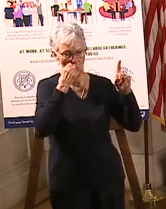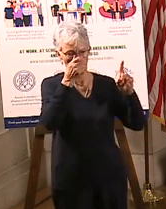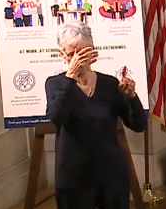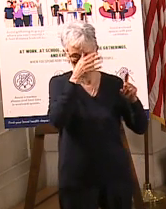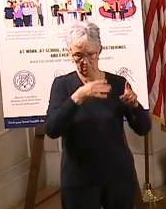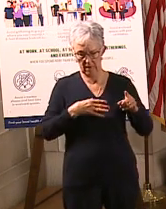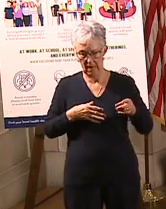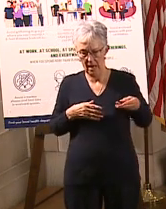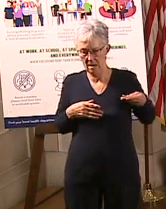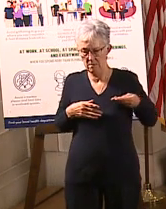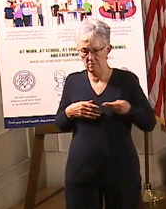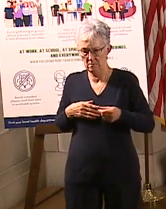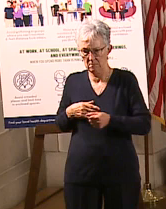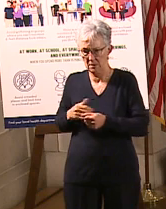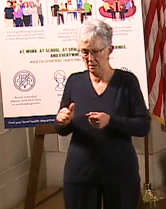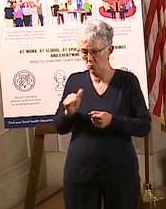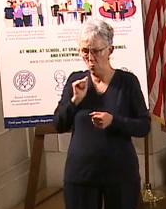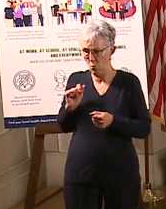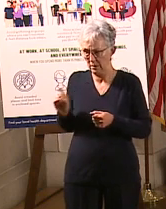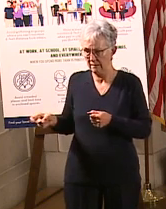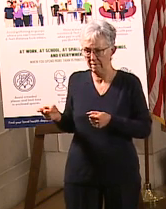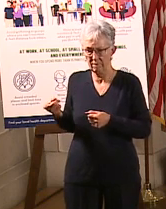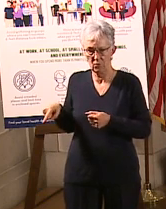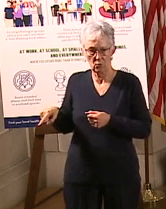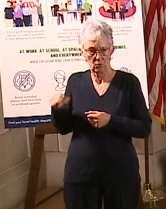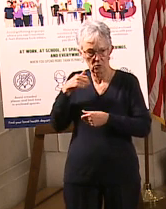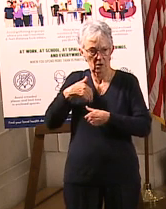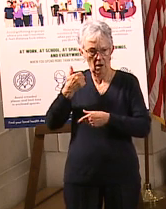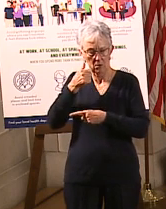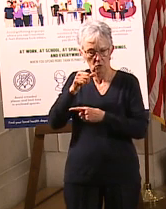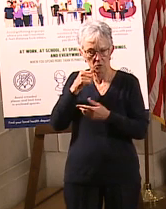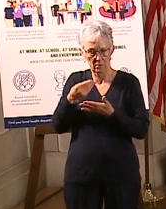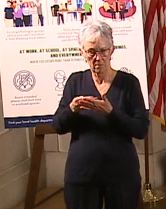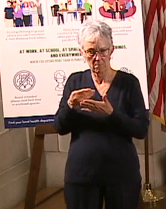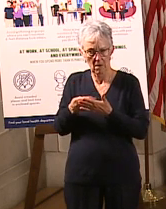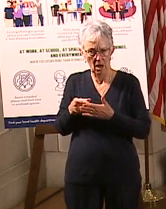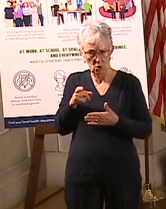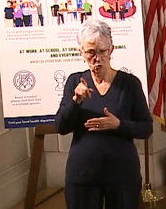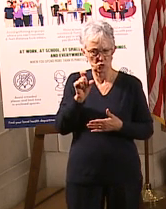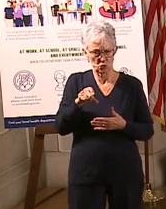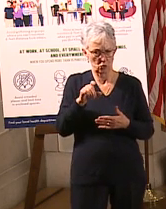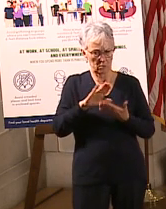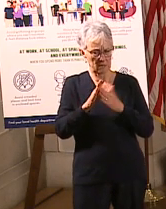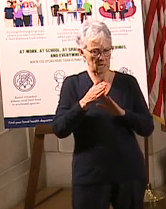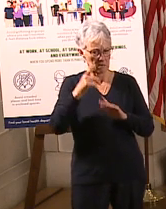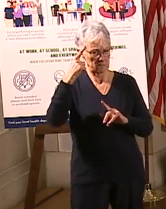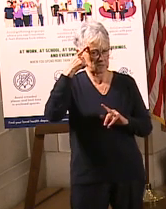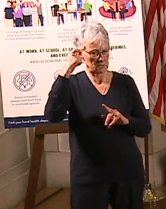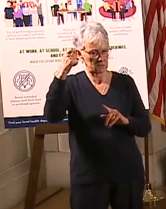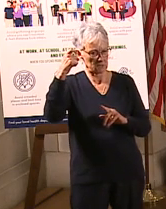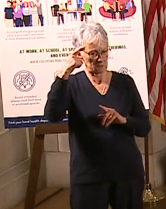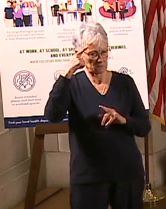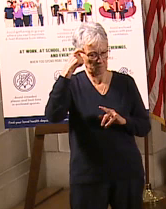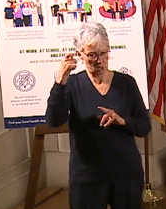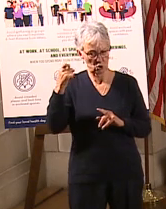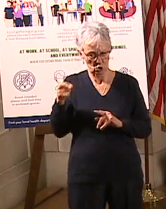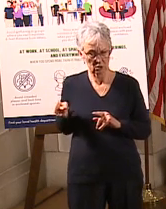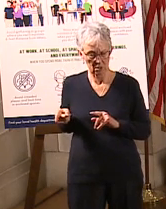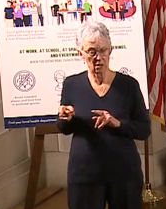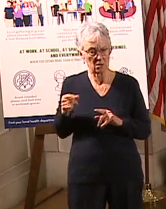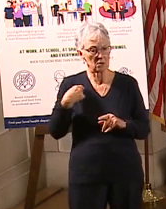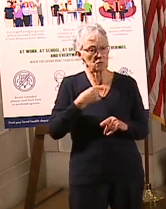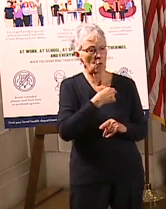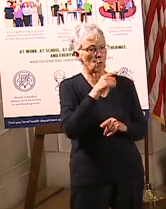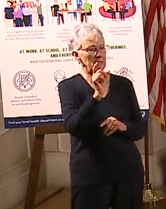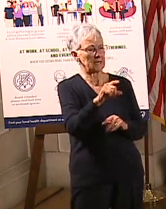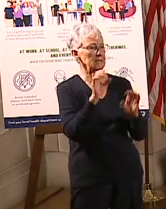is that the videos and the information we have on our webpage, if people are interested, would be a big help, and continuing to go out to community programs and